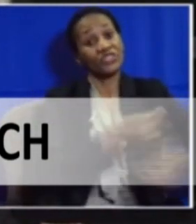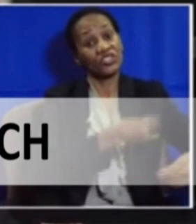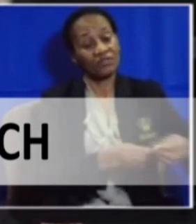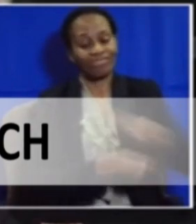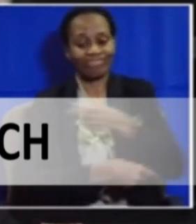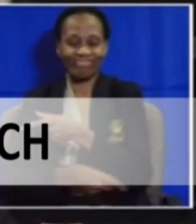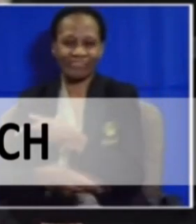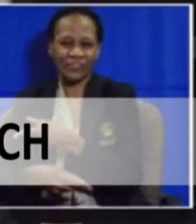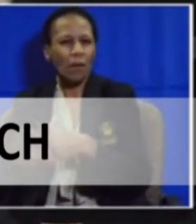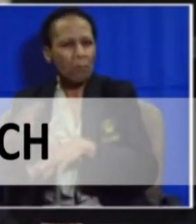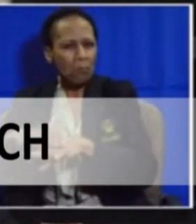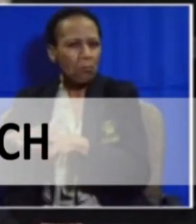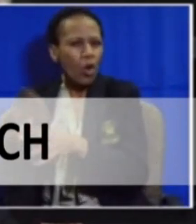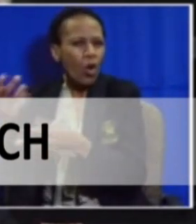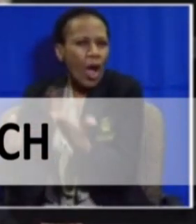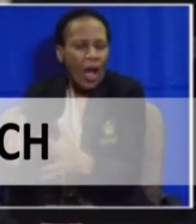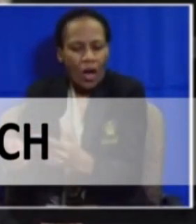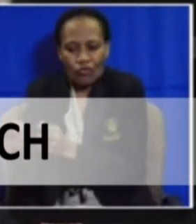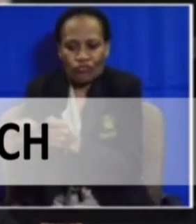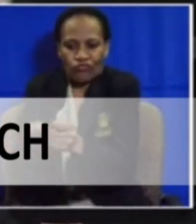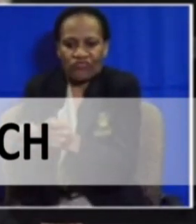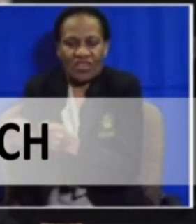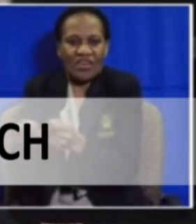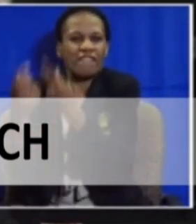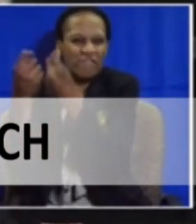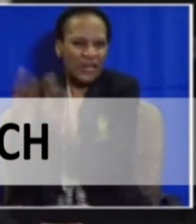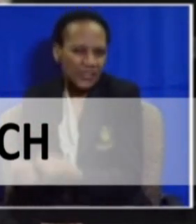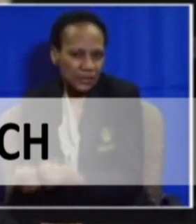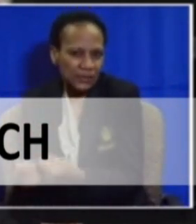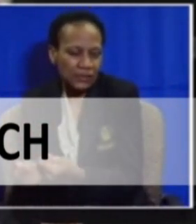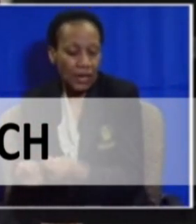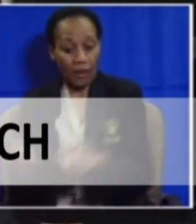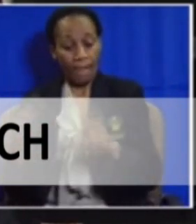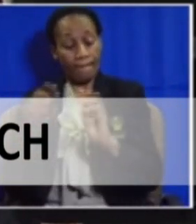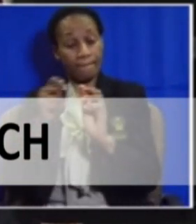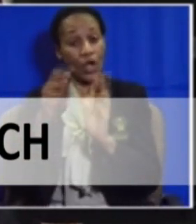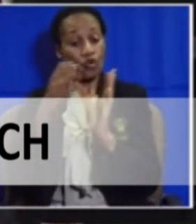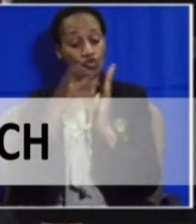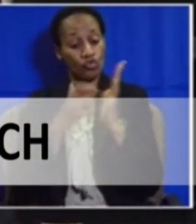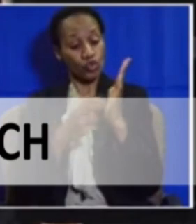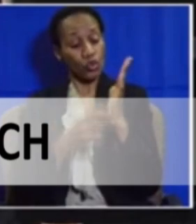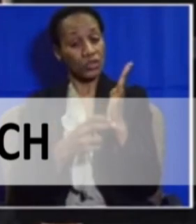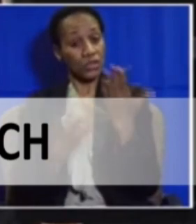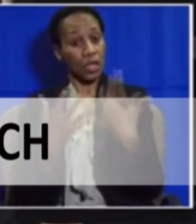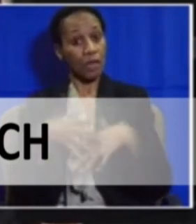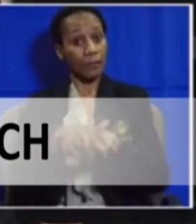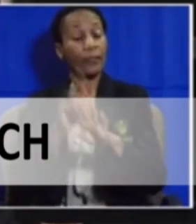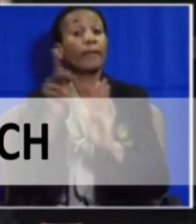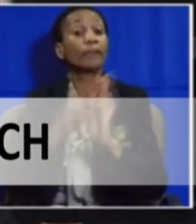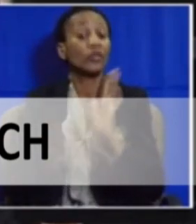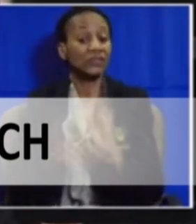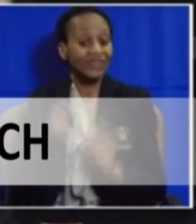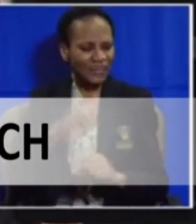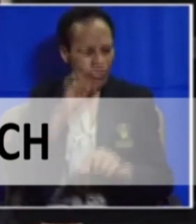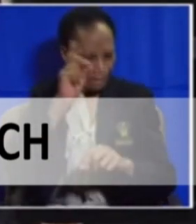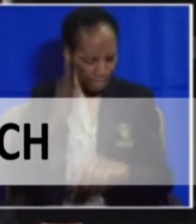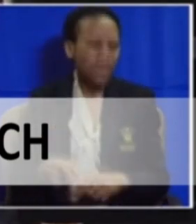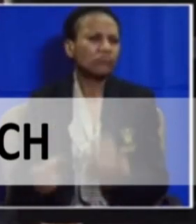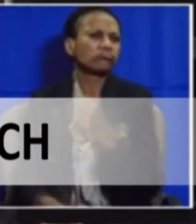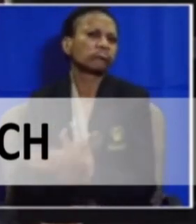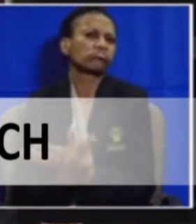minor transgressions and the rules of policy or rules of policy prescribed that are